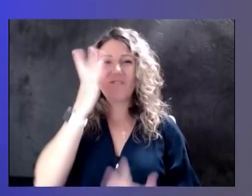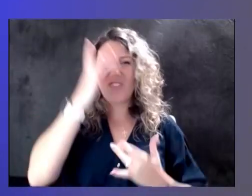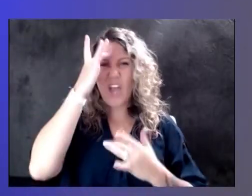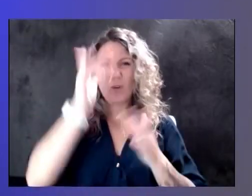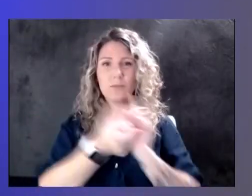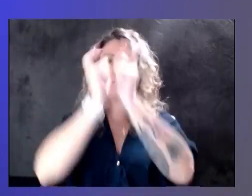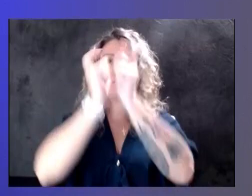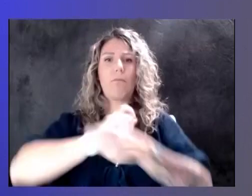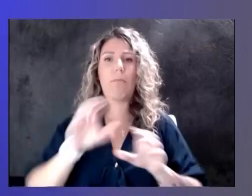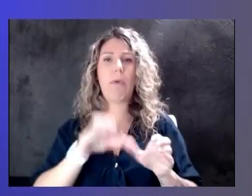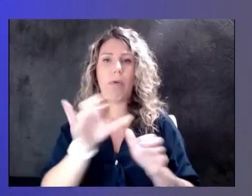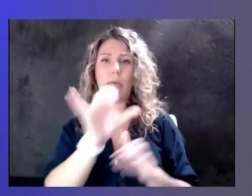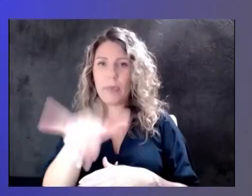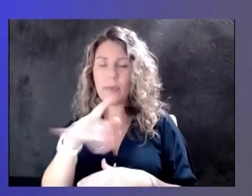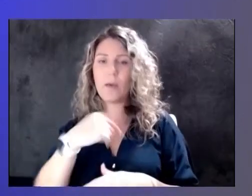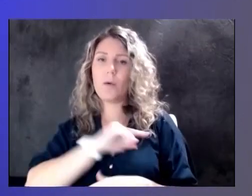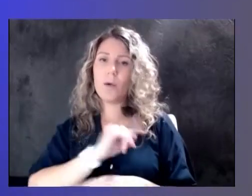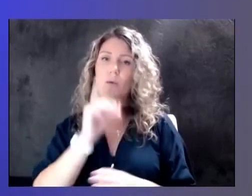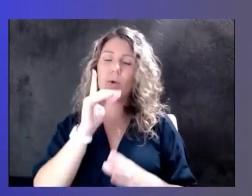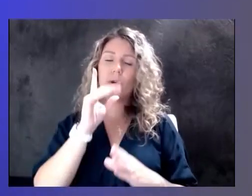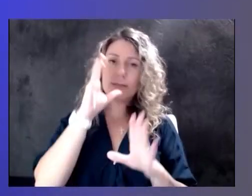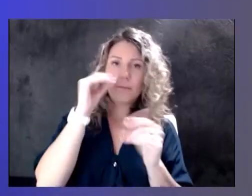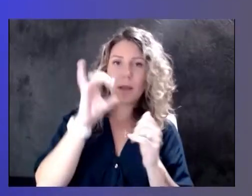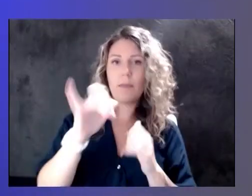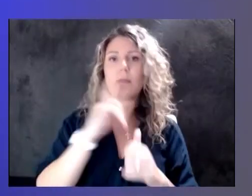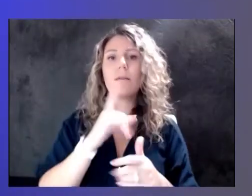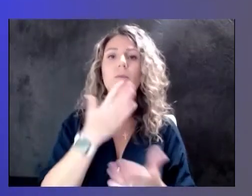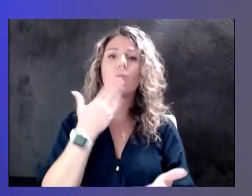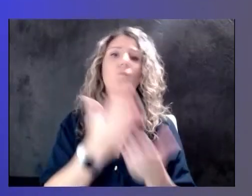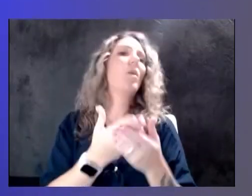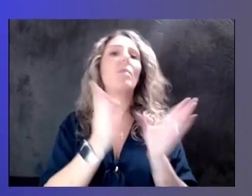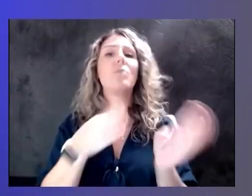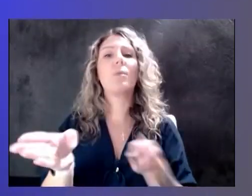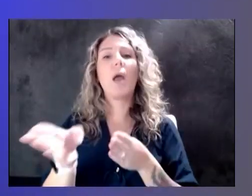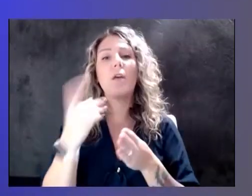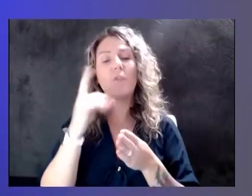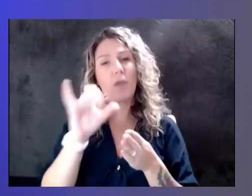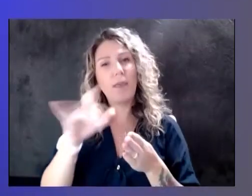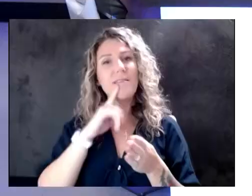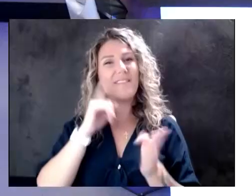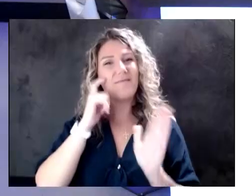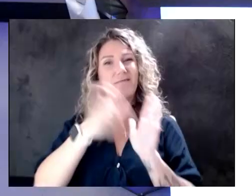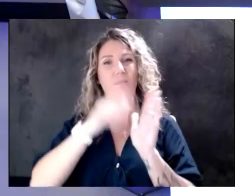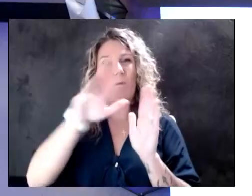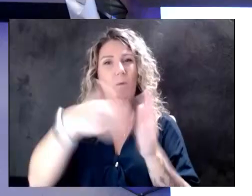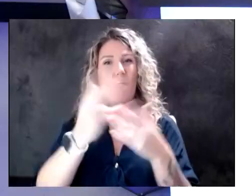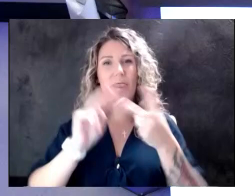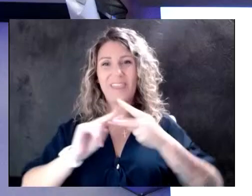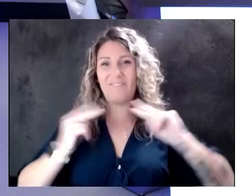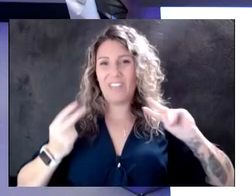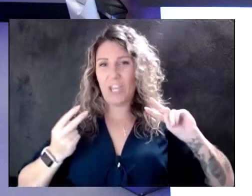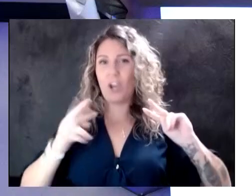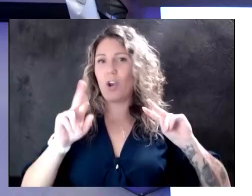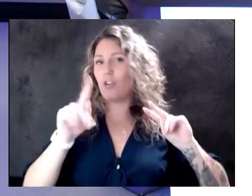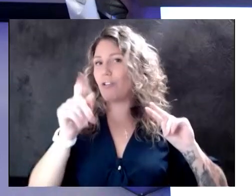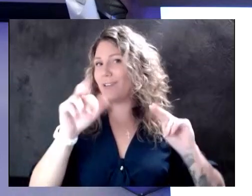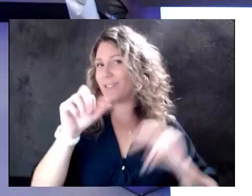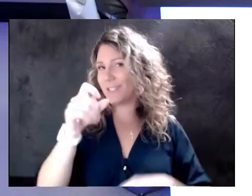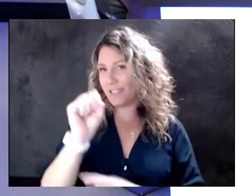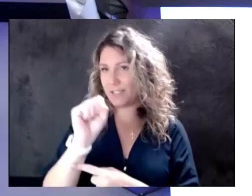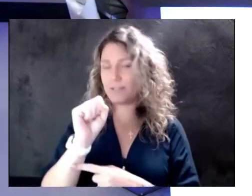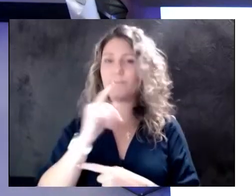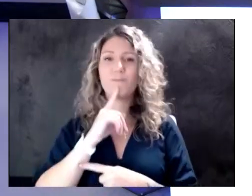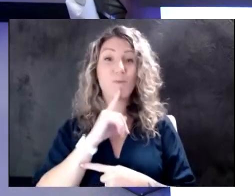expected. And so we were really well prepared to make sure that we are detecting all of these variants. Okay, so let's talk about these at-home